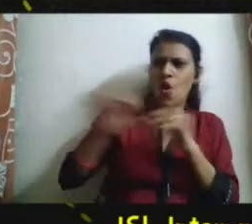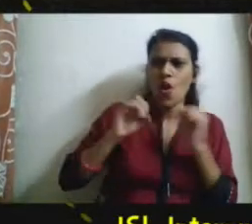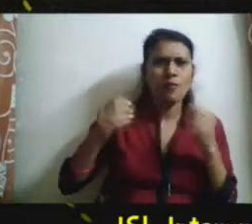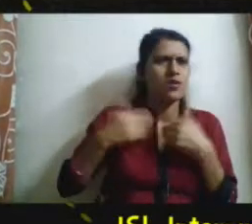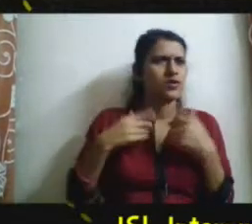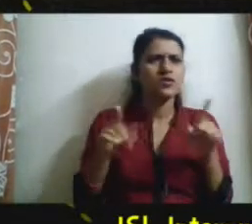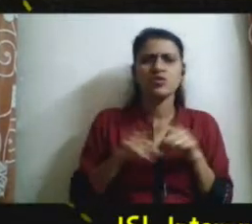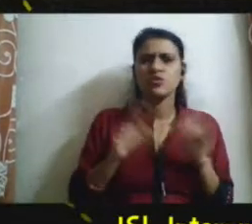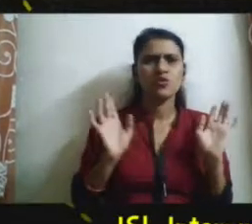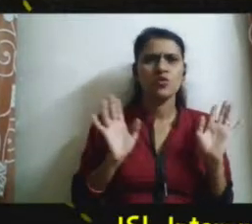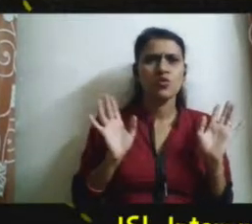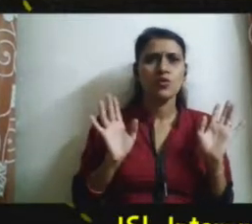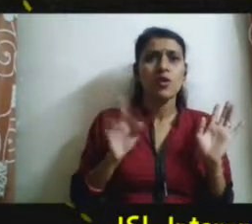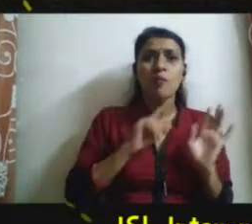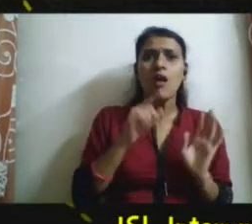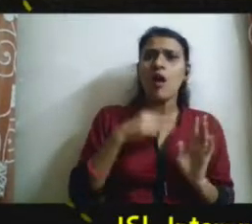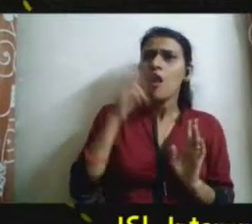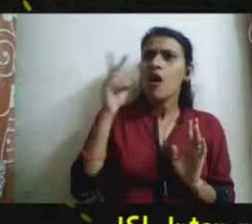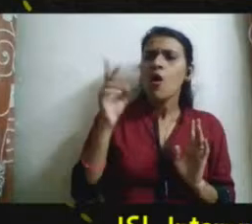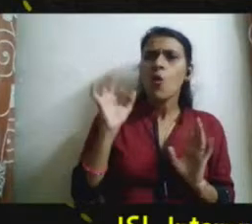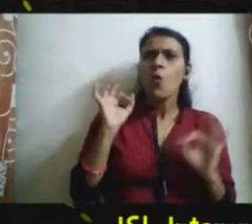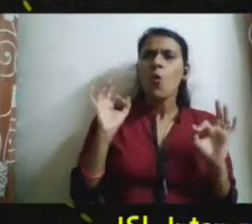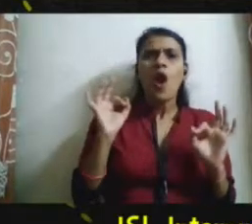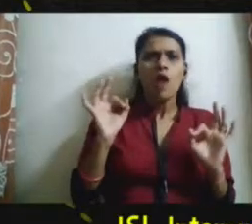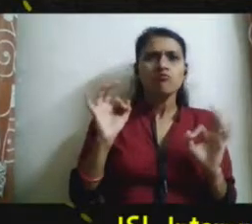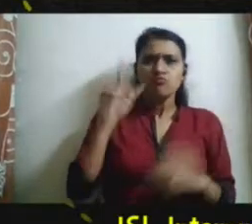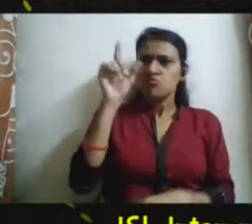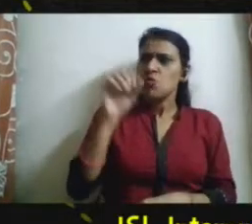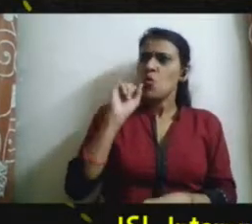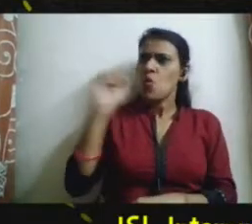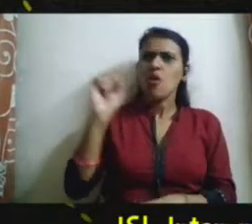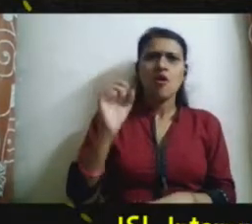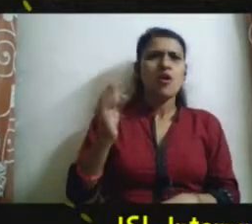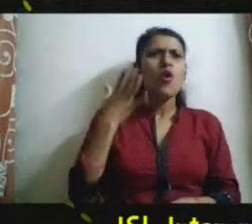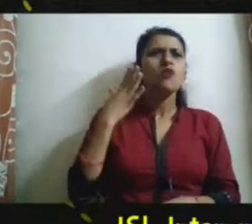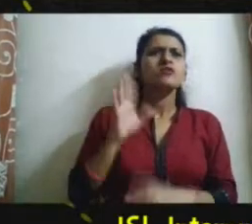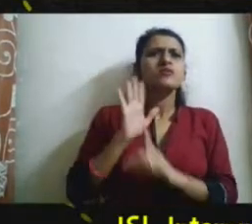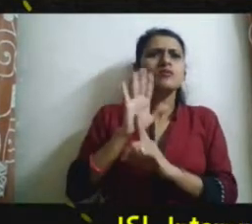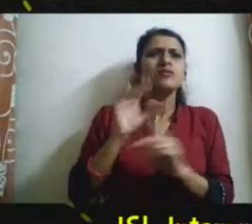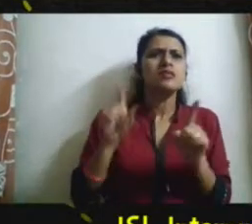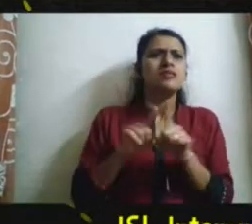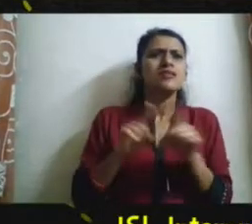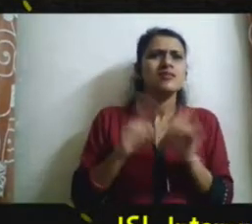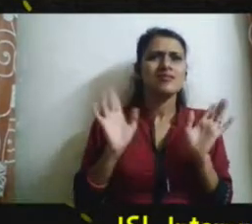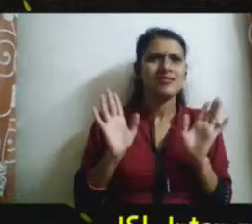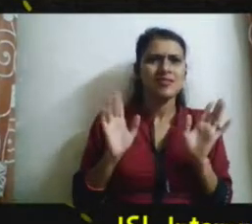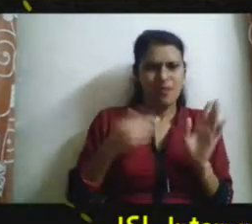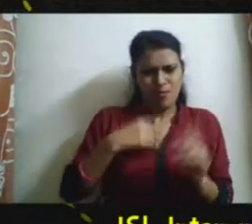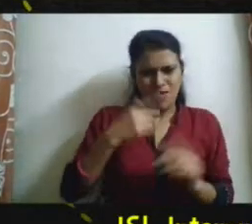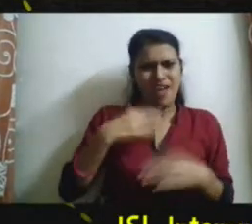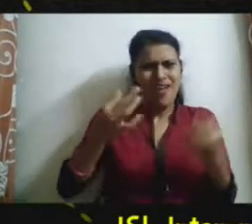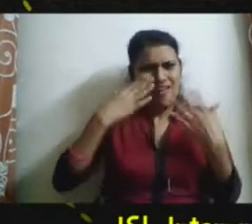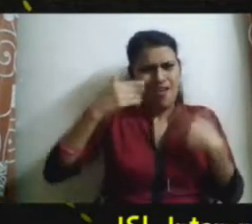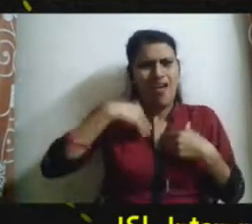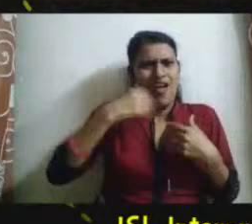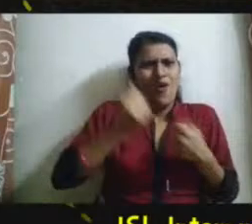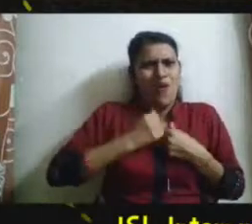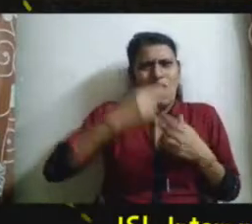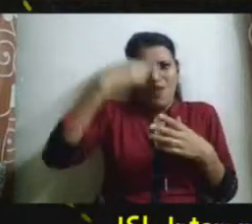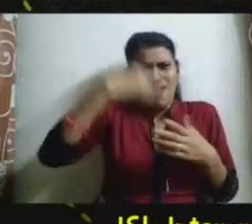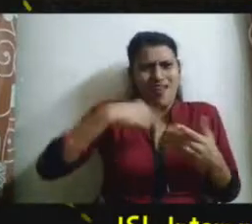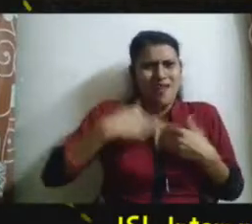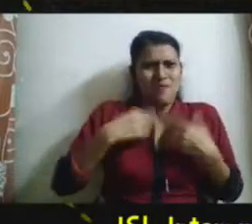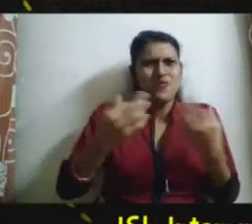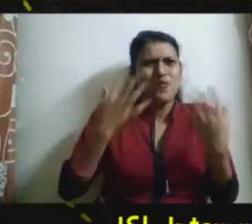but I thought like, oh my God, look at this person being themselves, how awesome they are. Maybe I'll be awesome too if I can be myself. That's yes, the